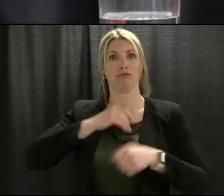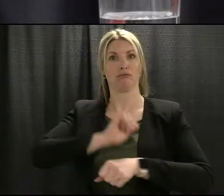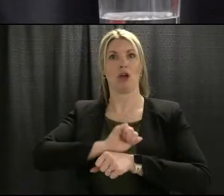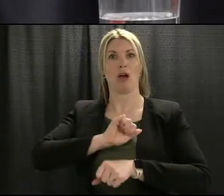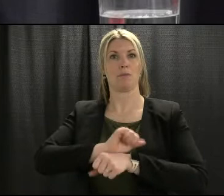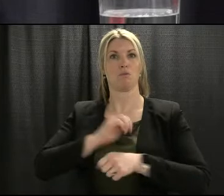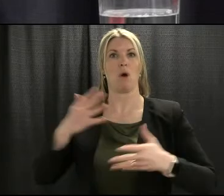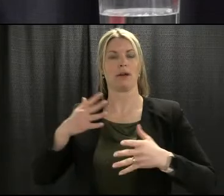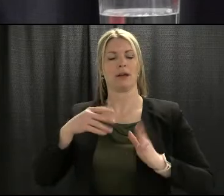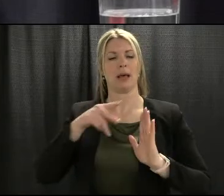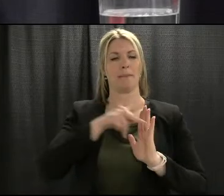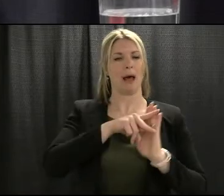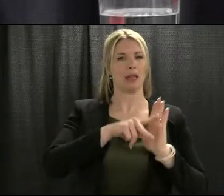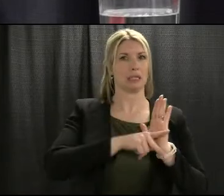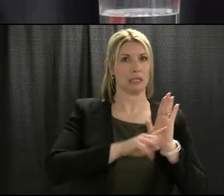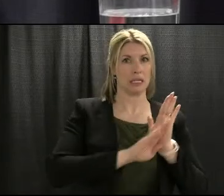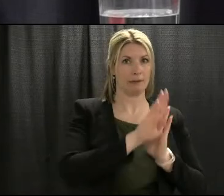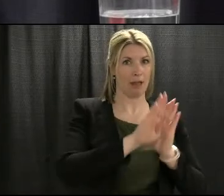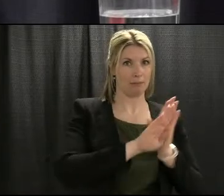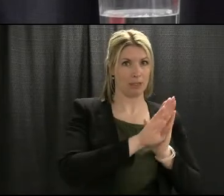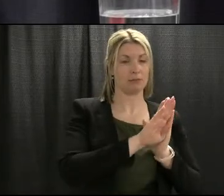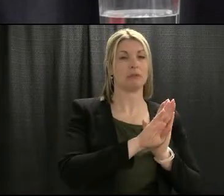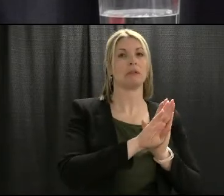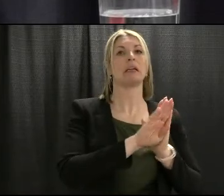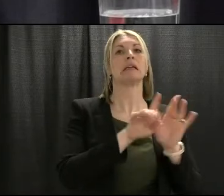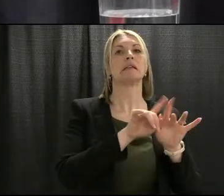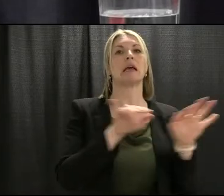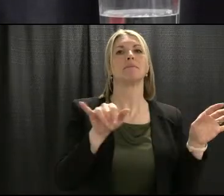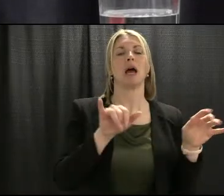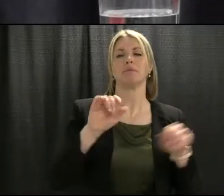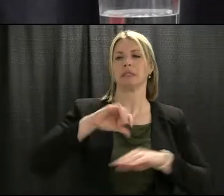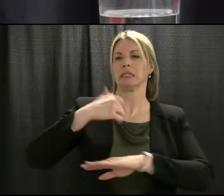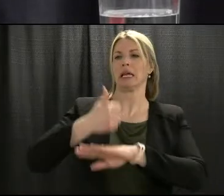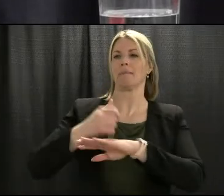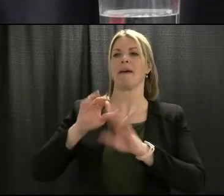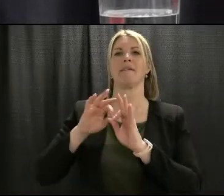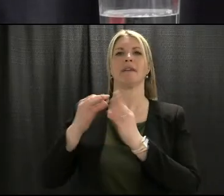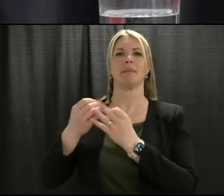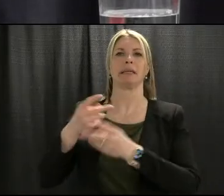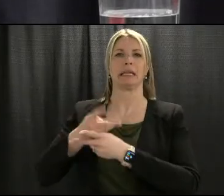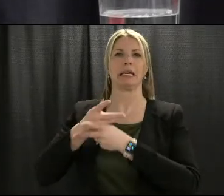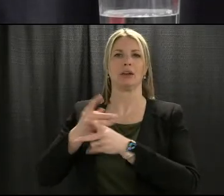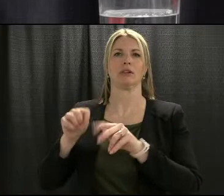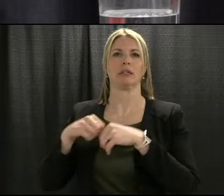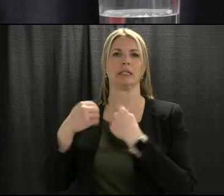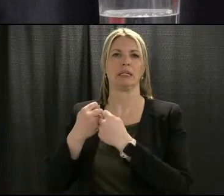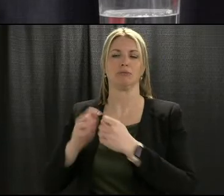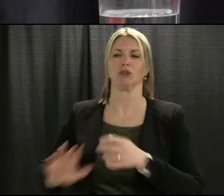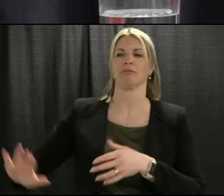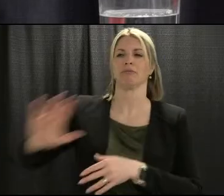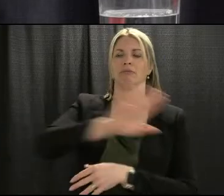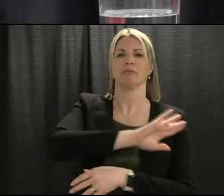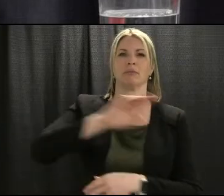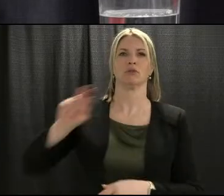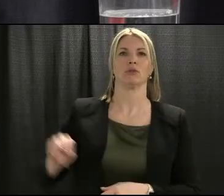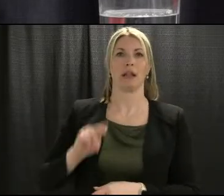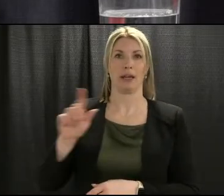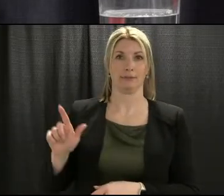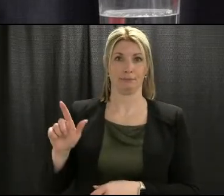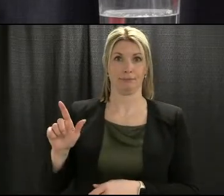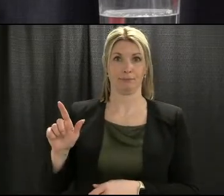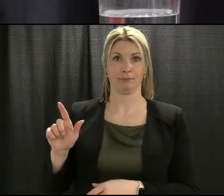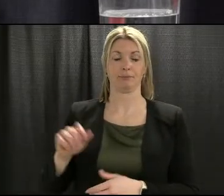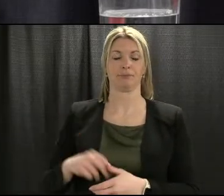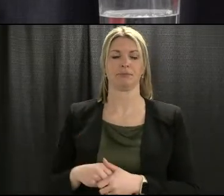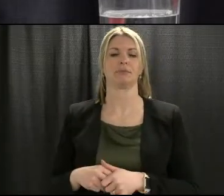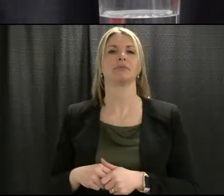policy development and implementation of family care teams across Newfoundland and Labrador. Family care teams represent